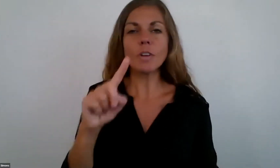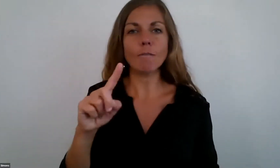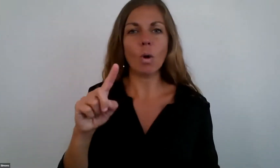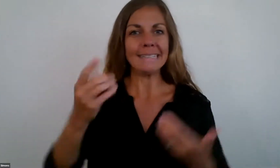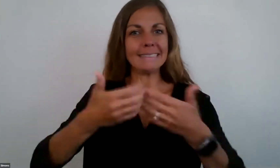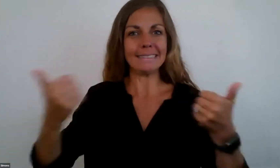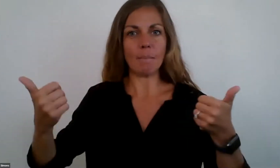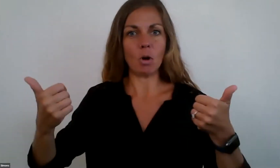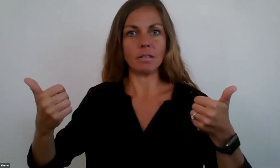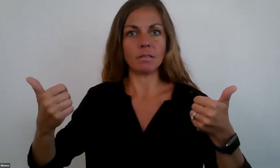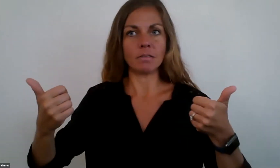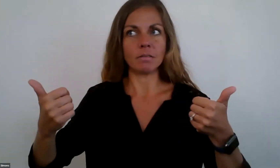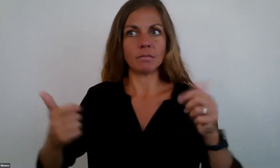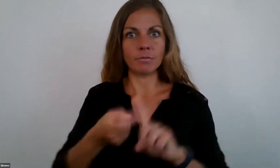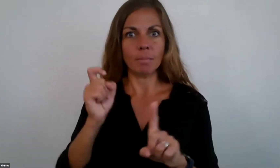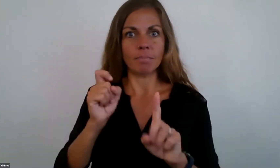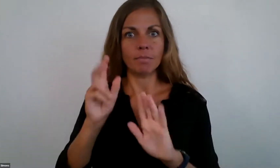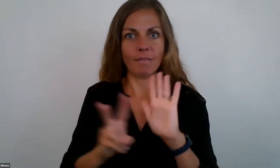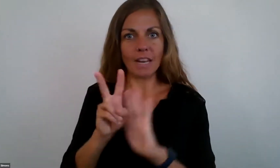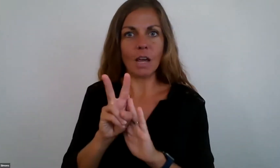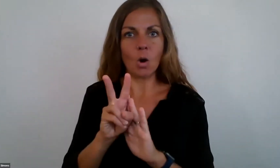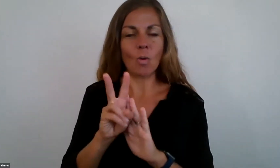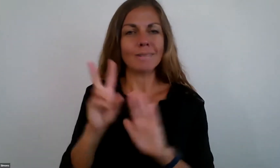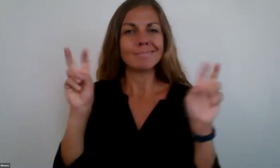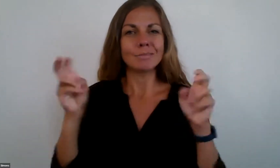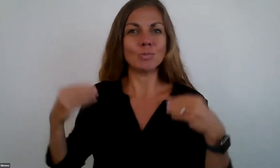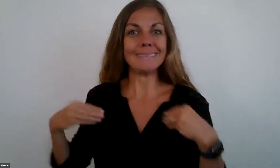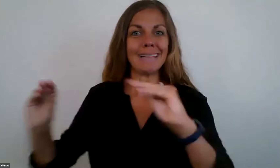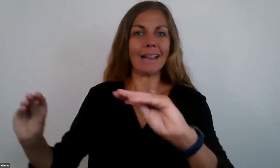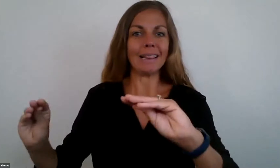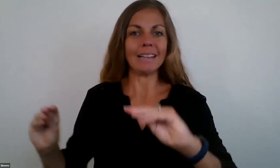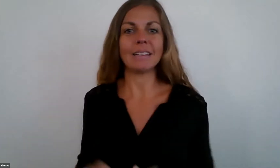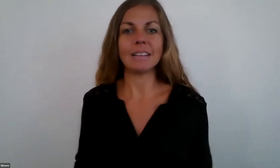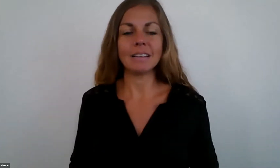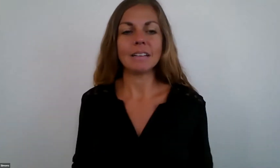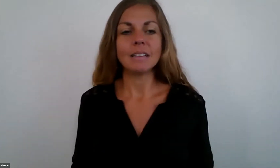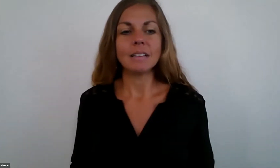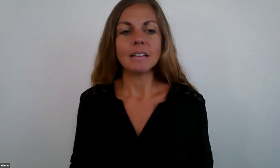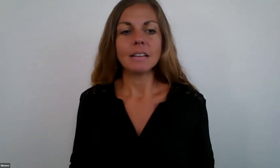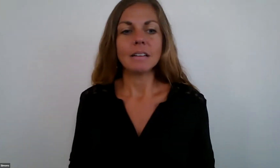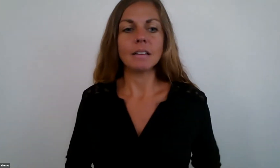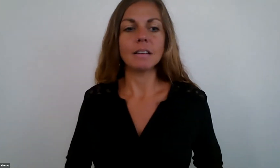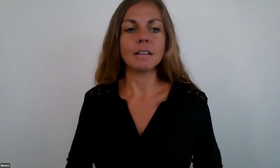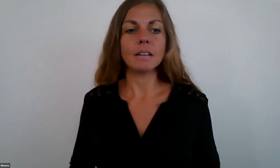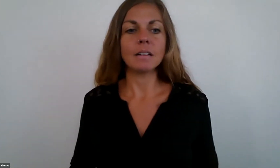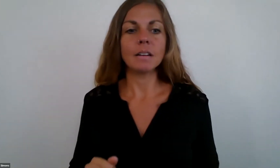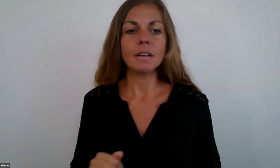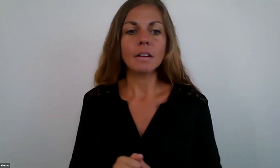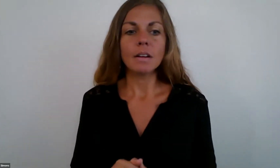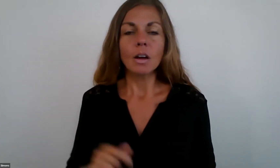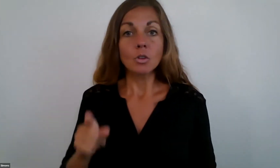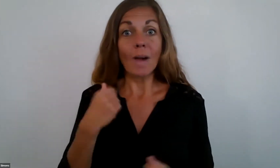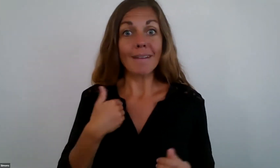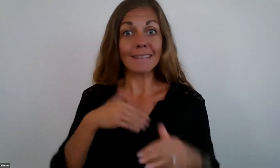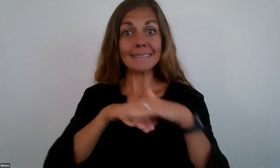separate from your video and selling them. So if you've got your accessibility requirements under federal